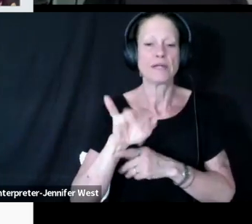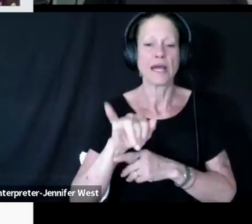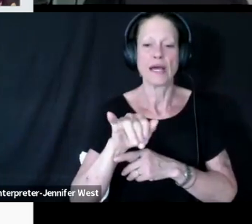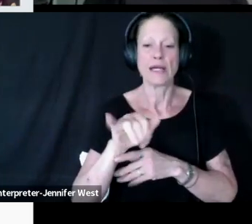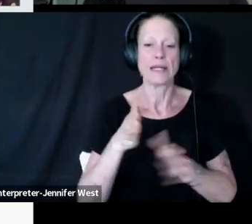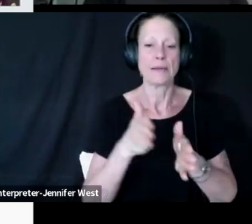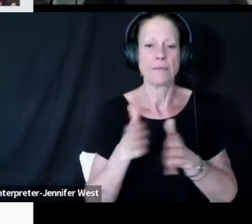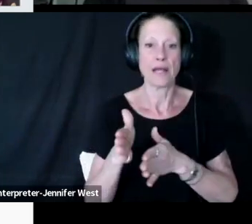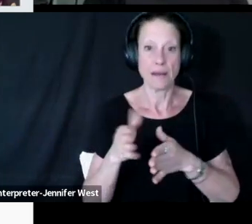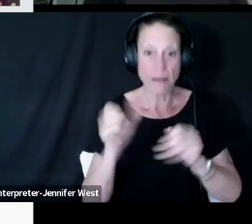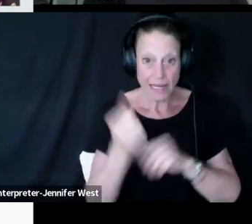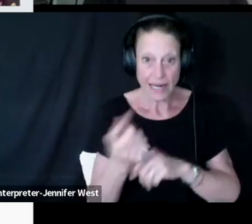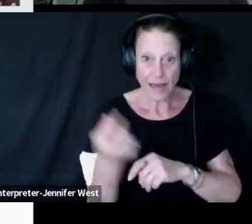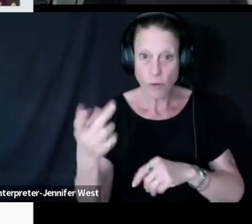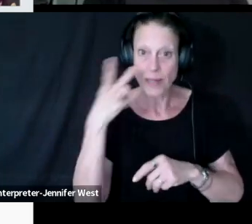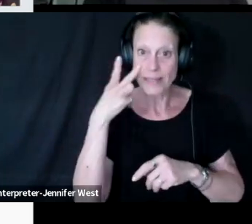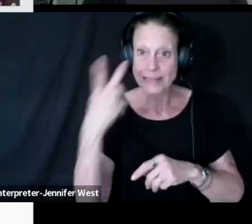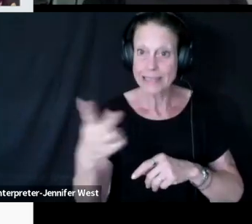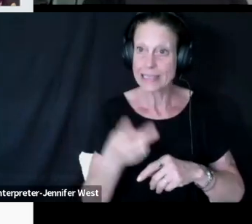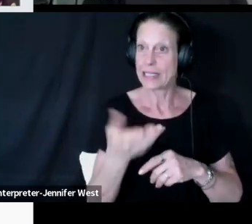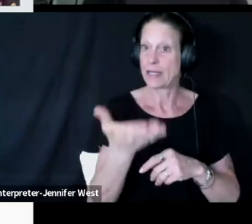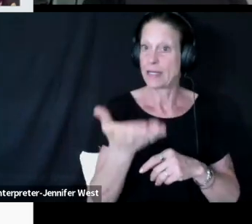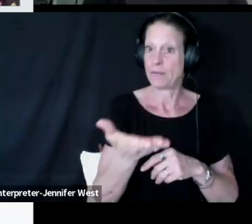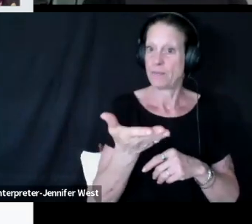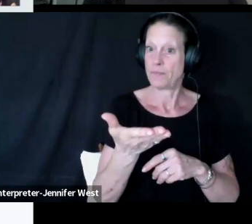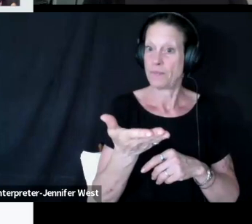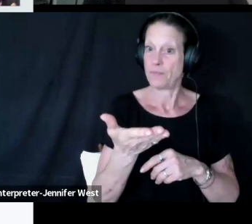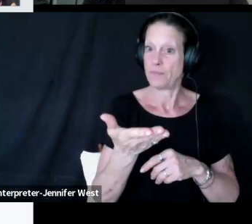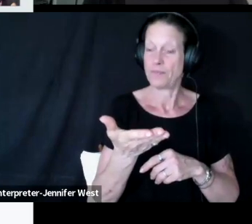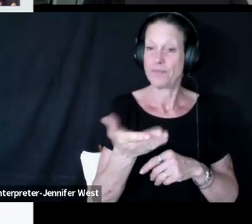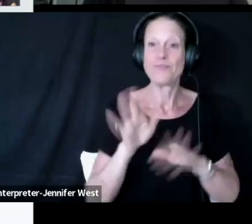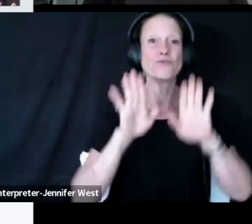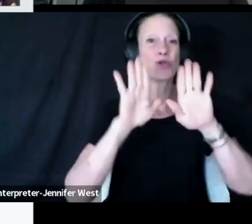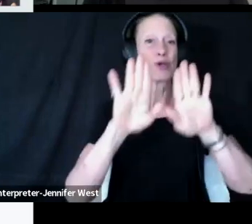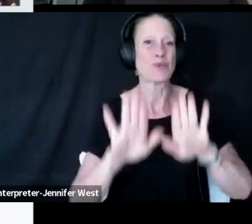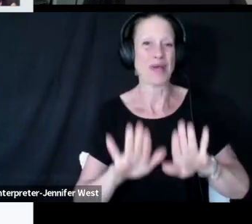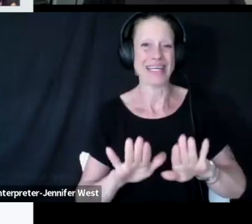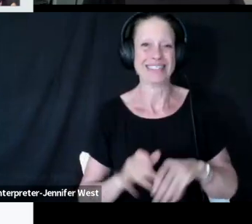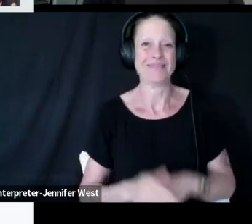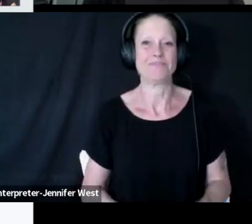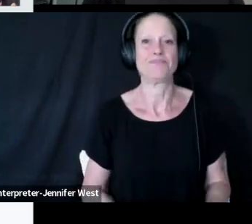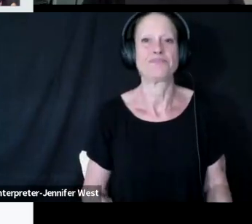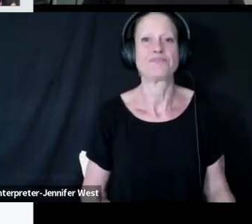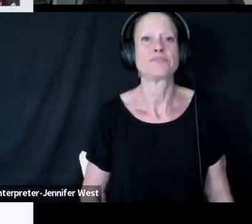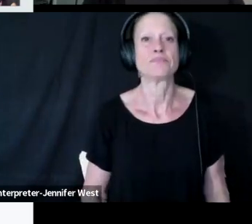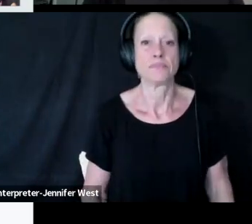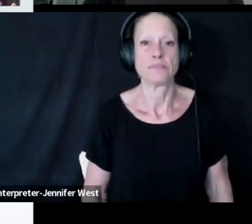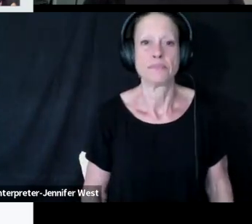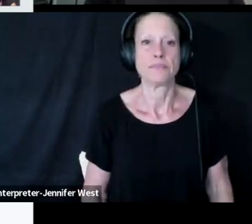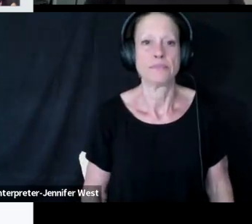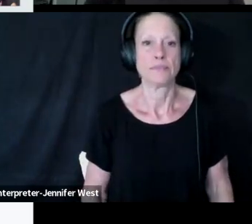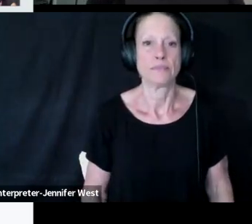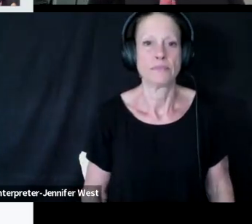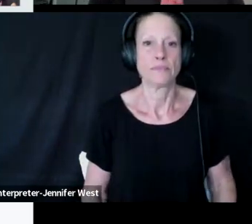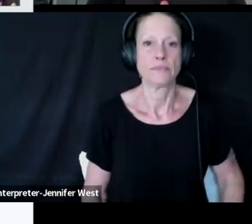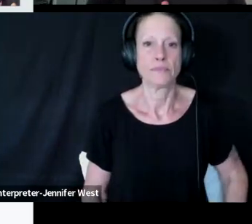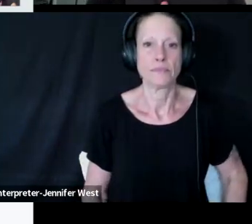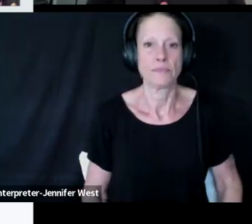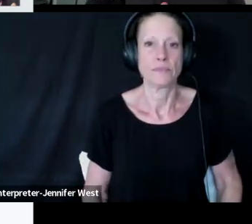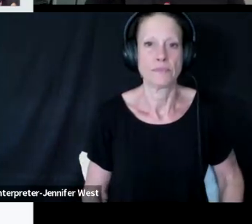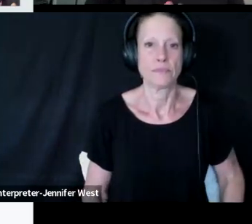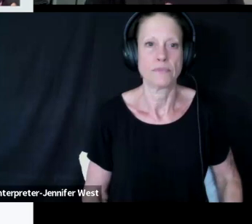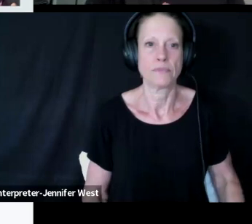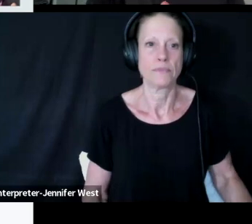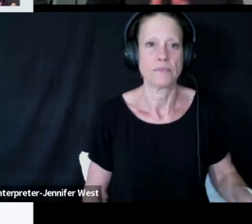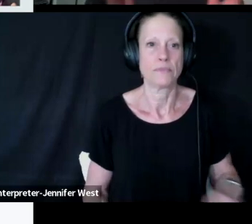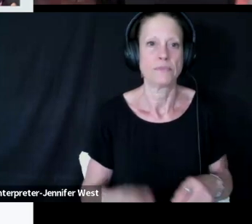can we see this? Okay, great. All right. So what you're looking at right here is